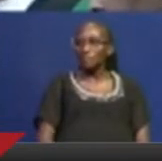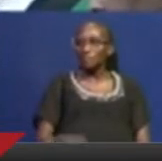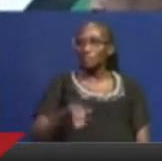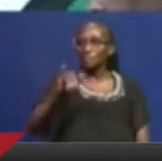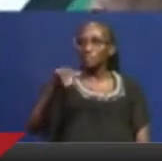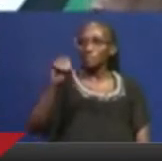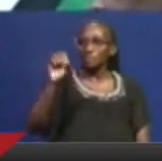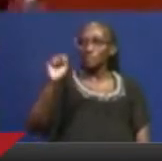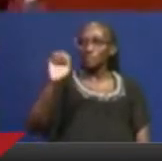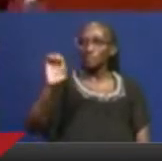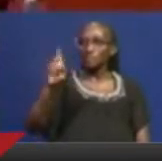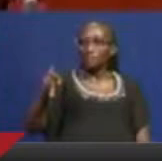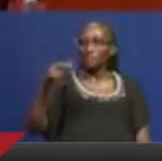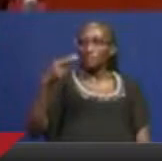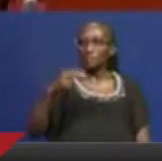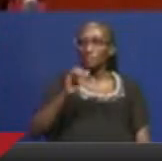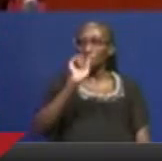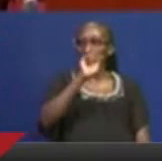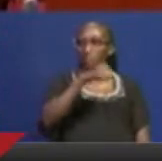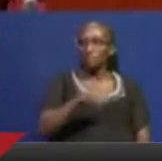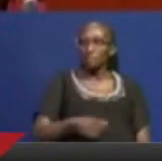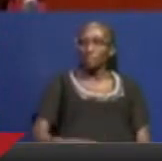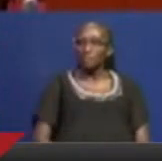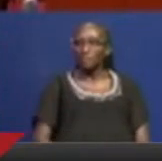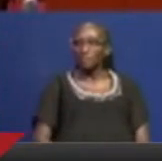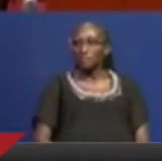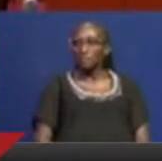Butula, Joseph Oyula.